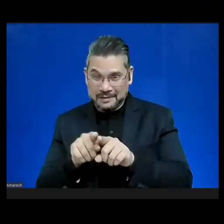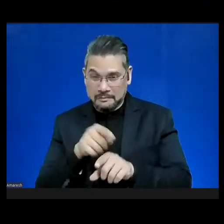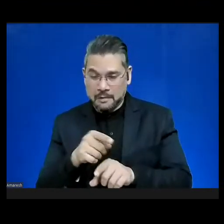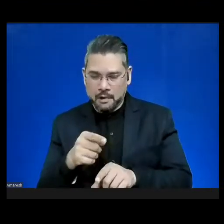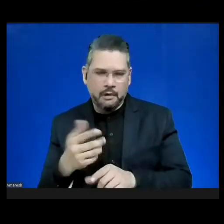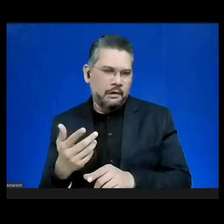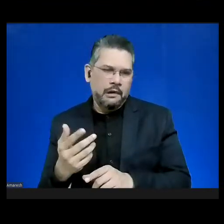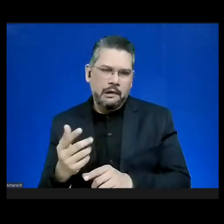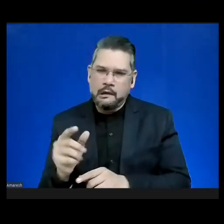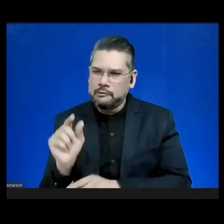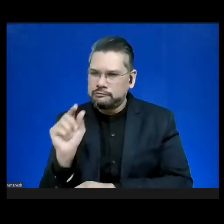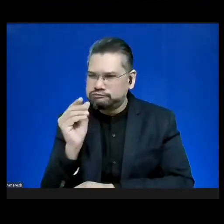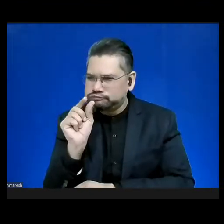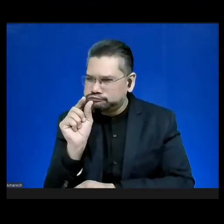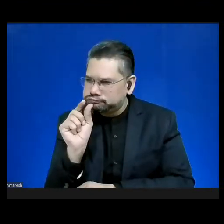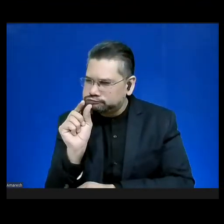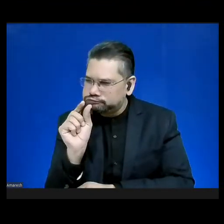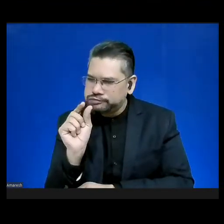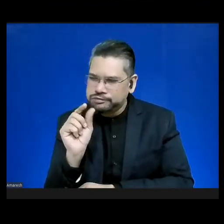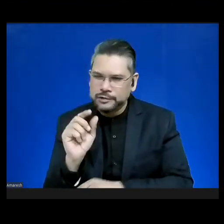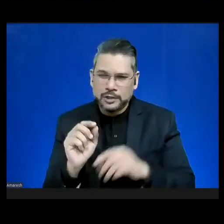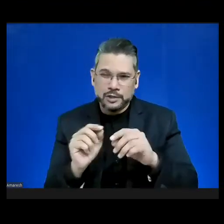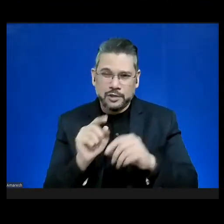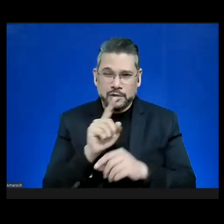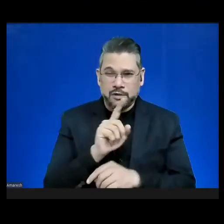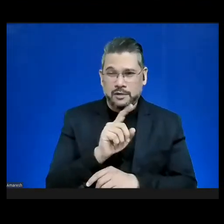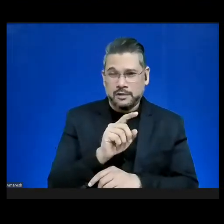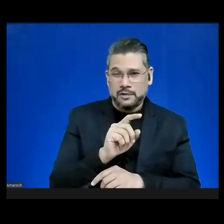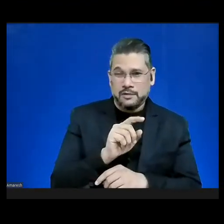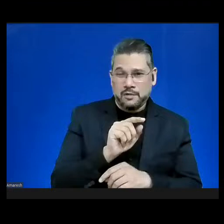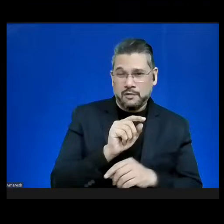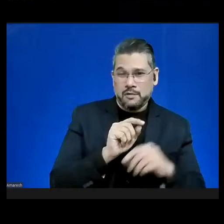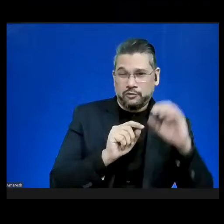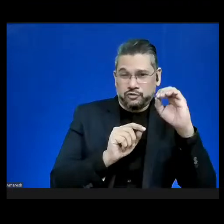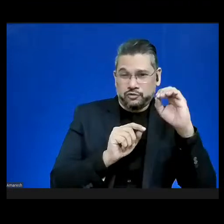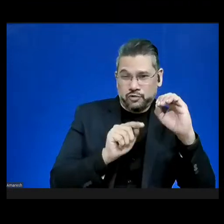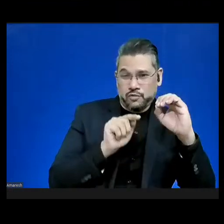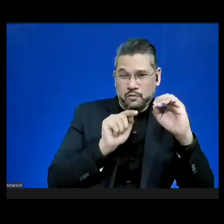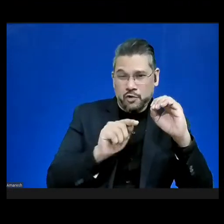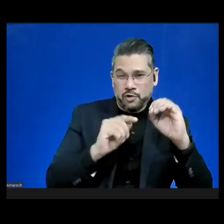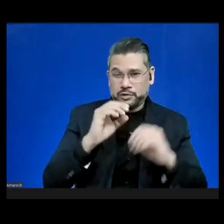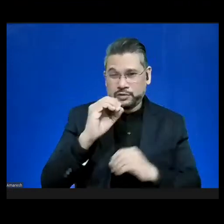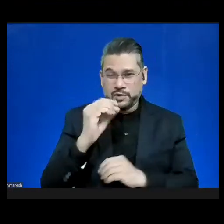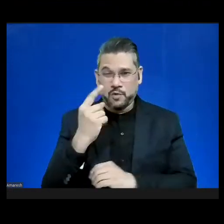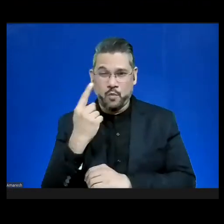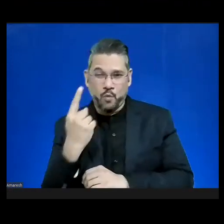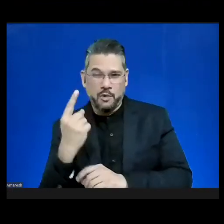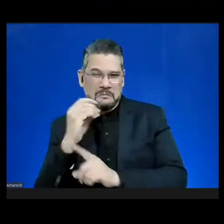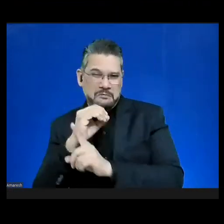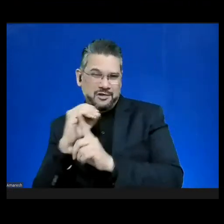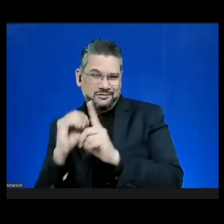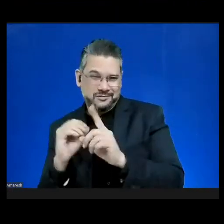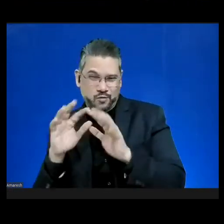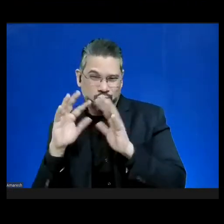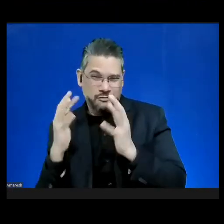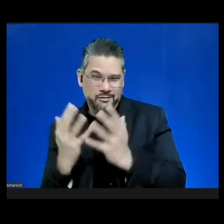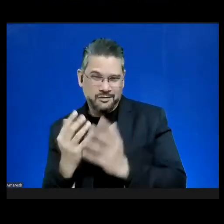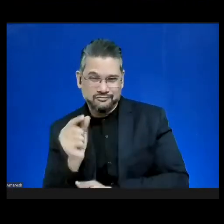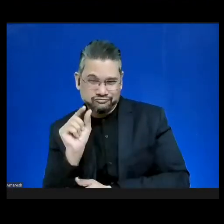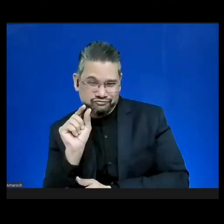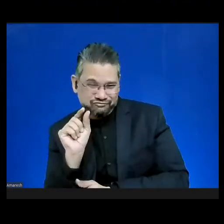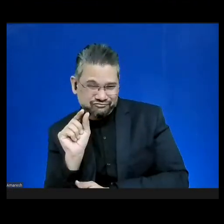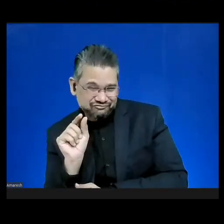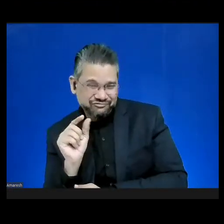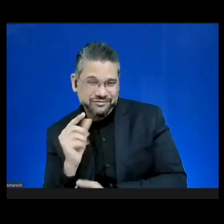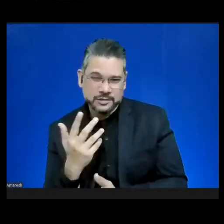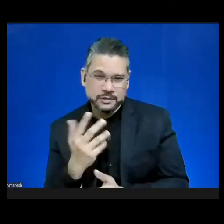is 0.01%. So if we keep a yellow color, then at least you know